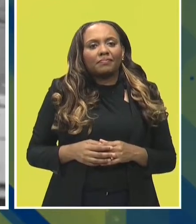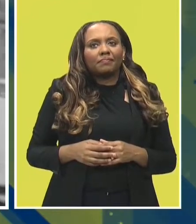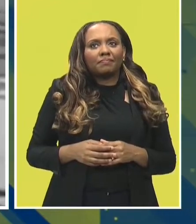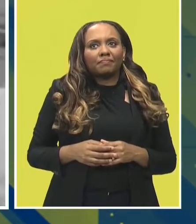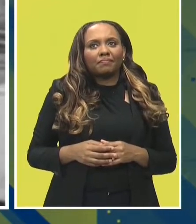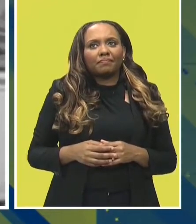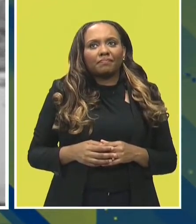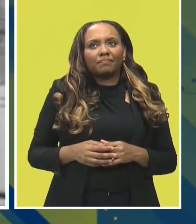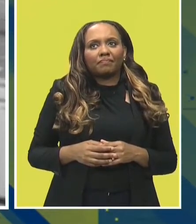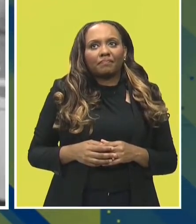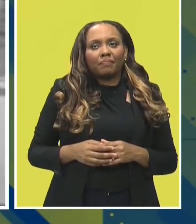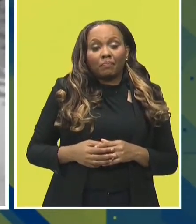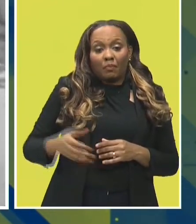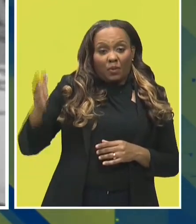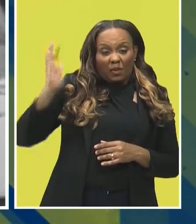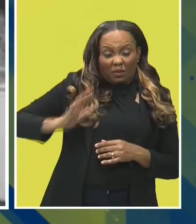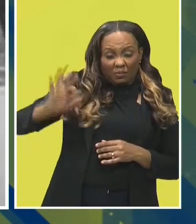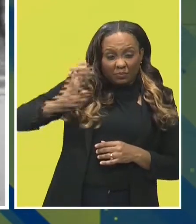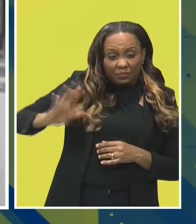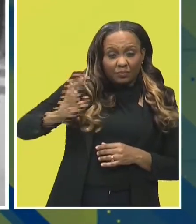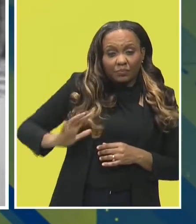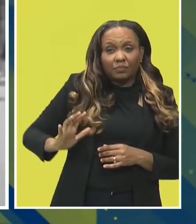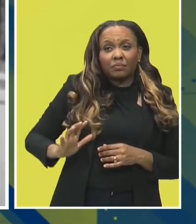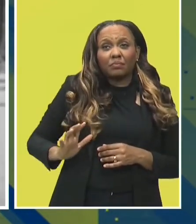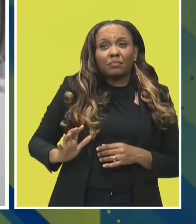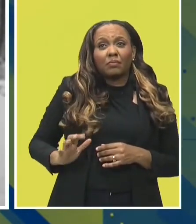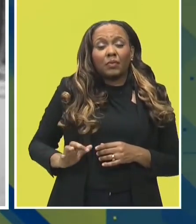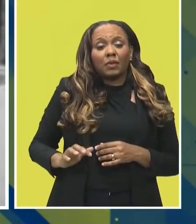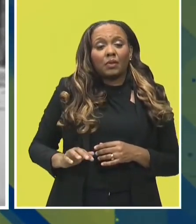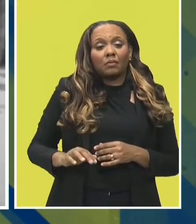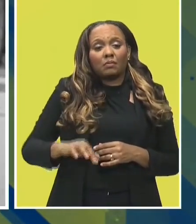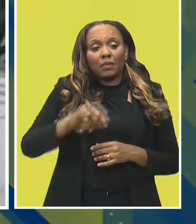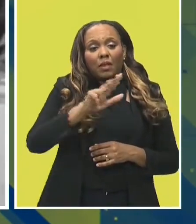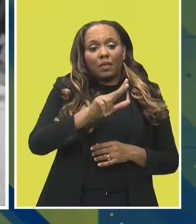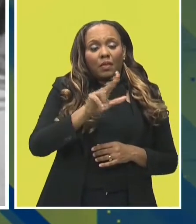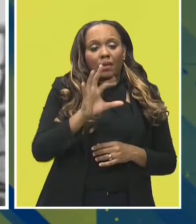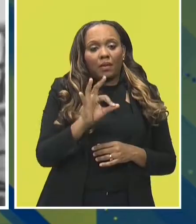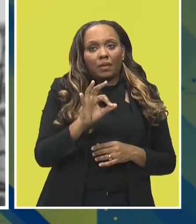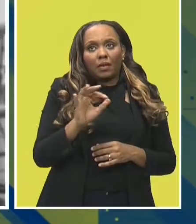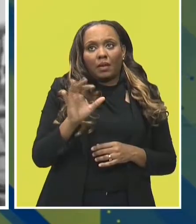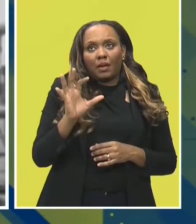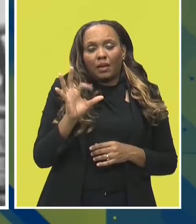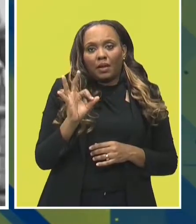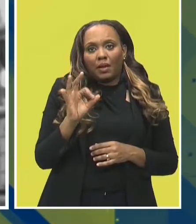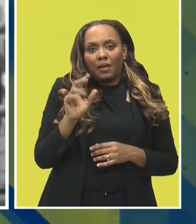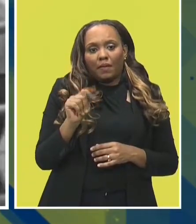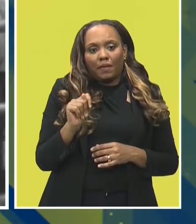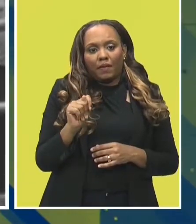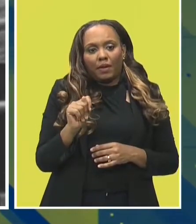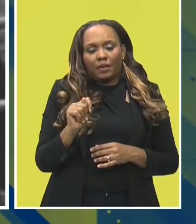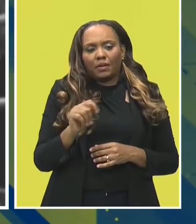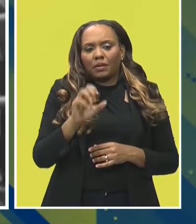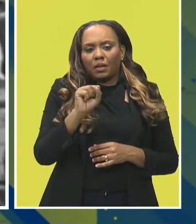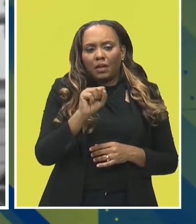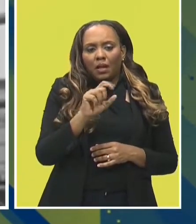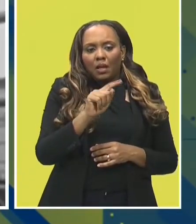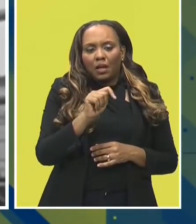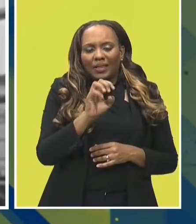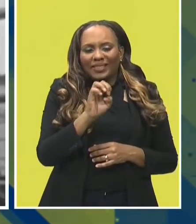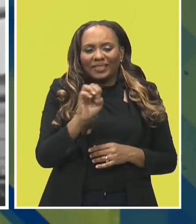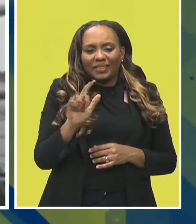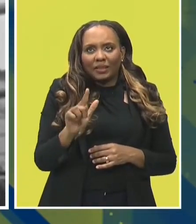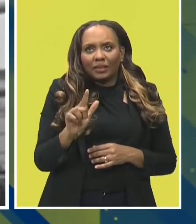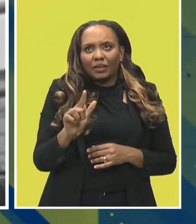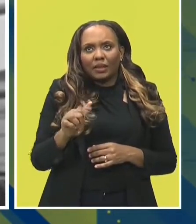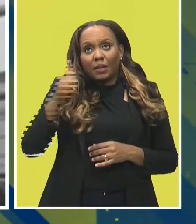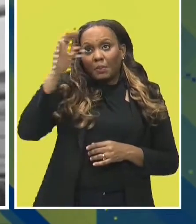The swing bridge at the time was 39-foot steel structure. Guys would stand with the shaft and they would